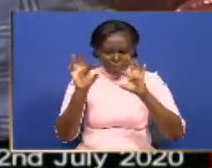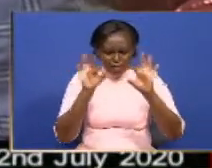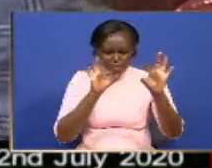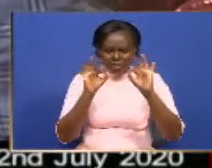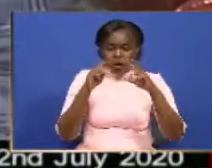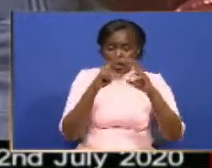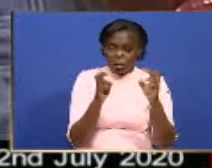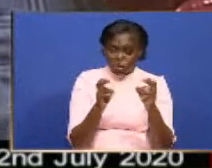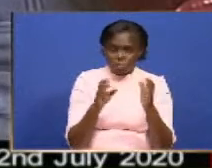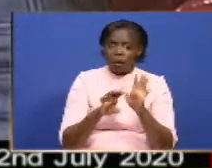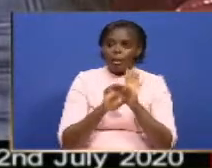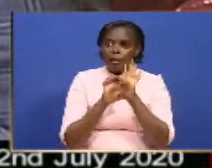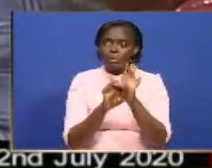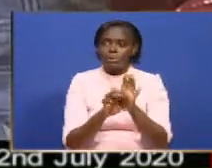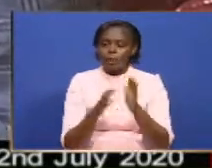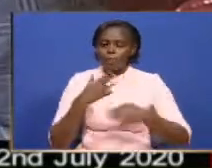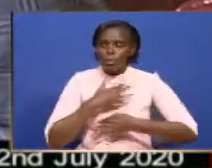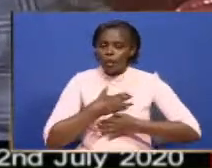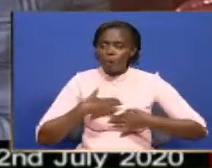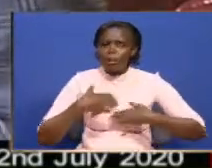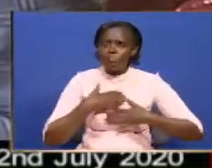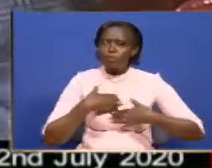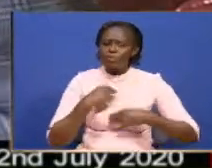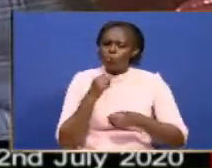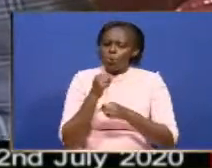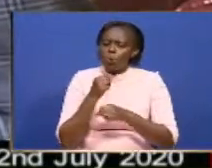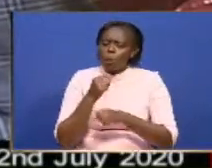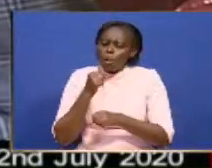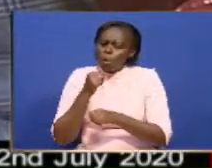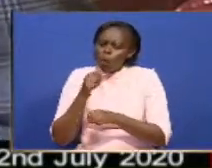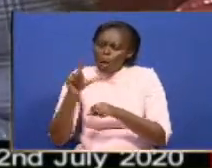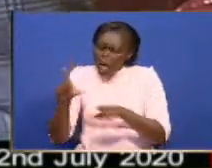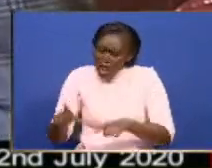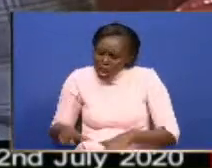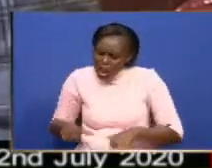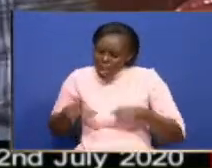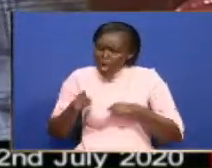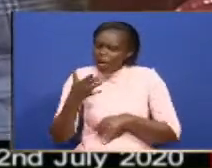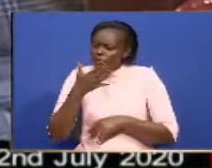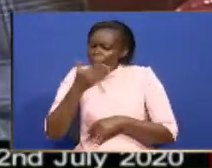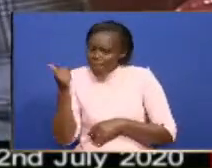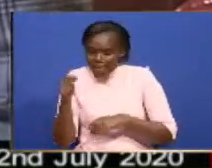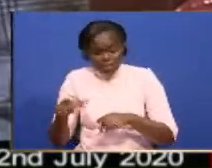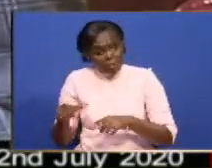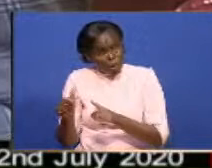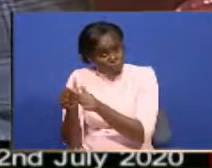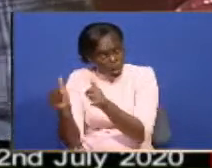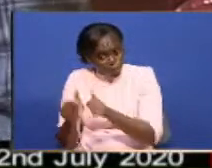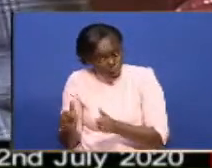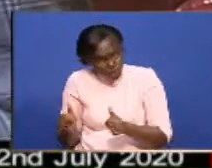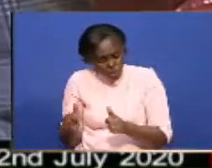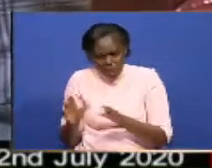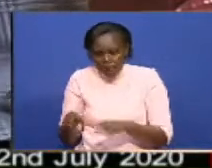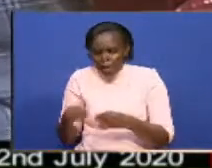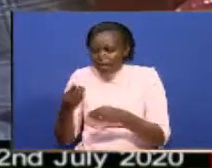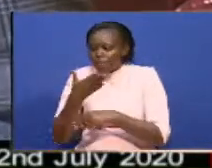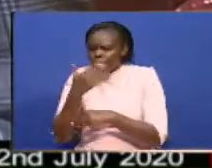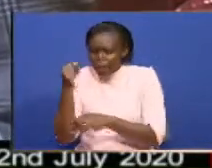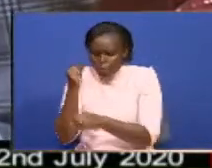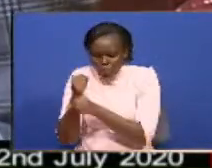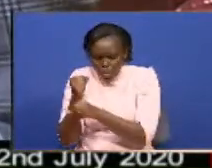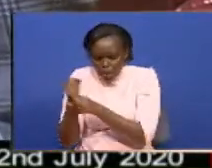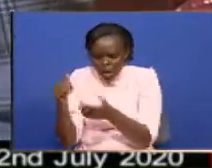like the refugees are treated better than the locals. The refugees are given better working and